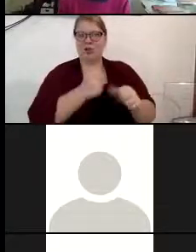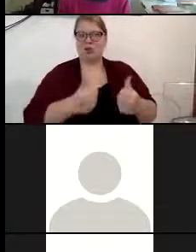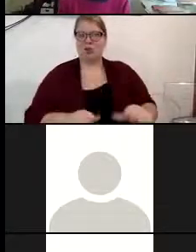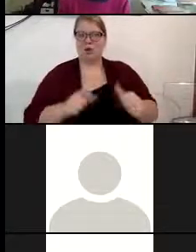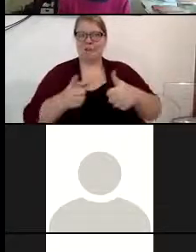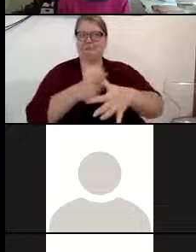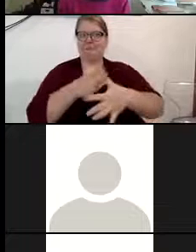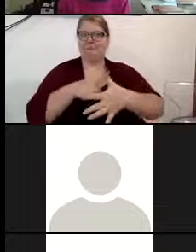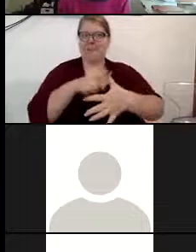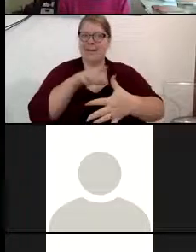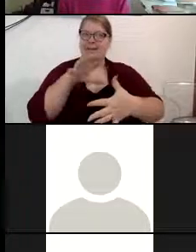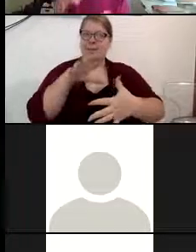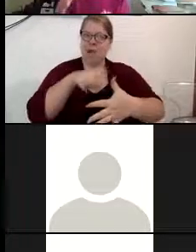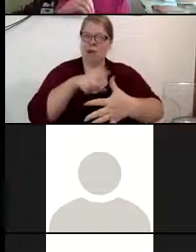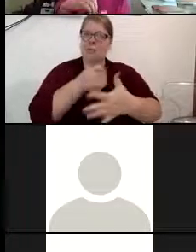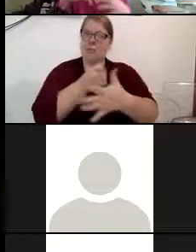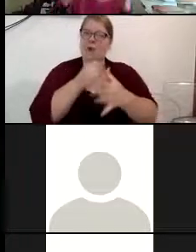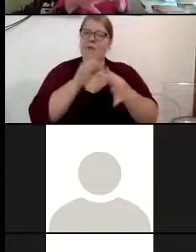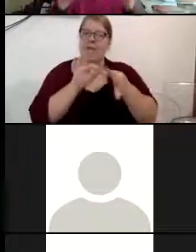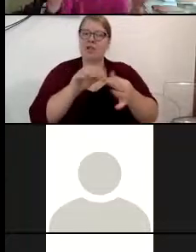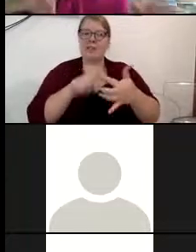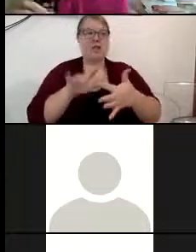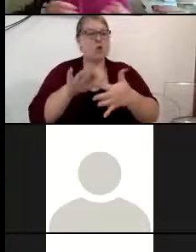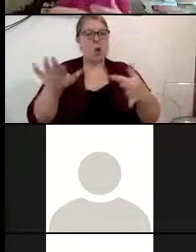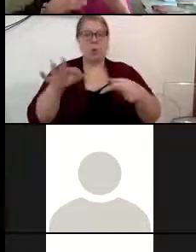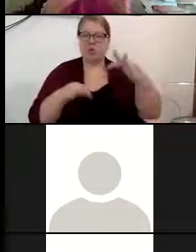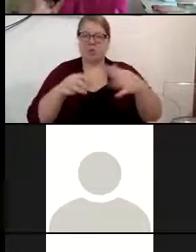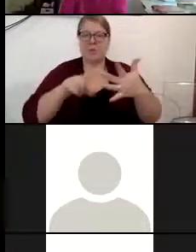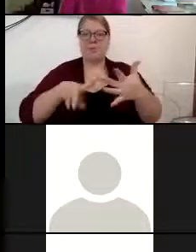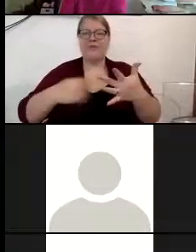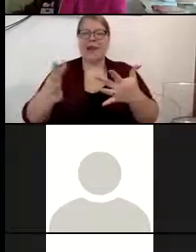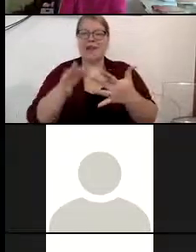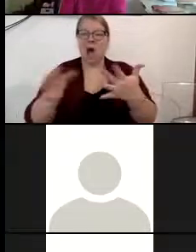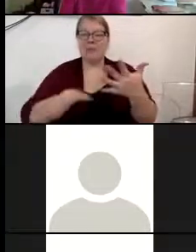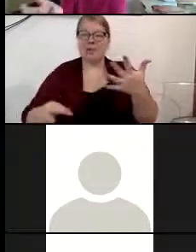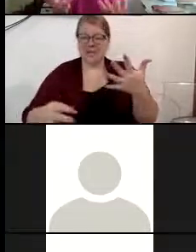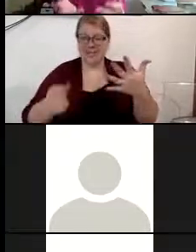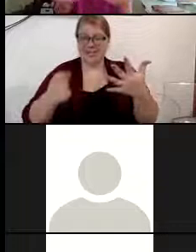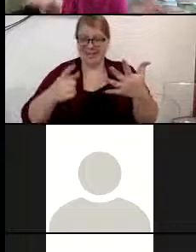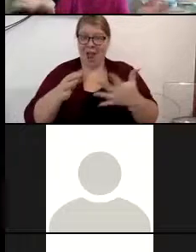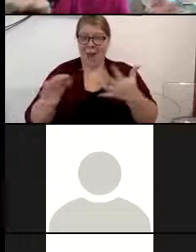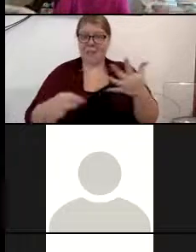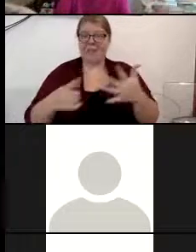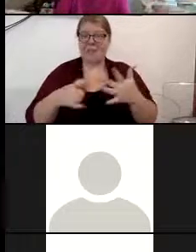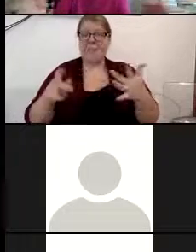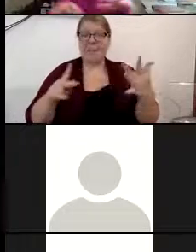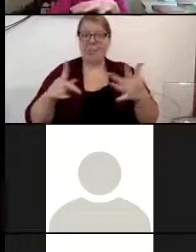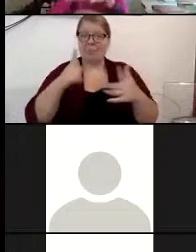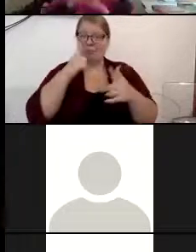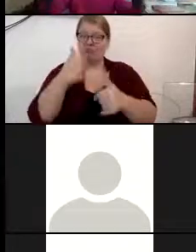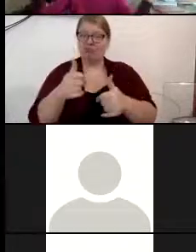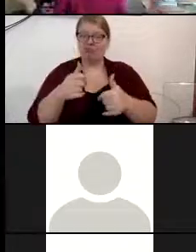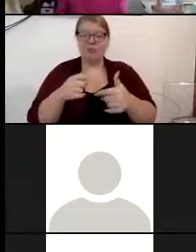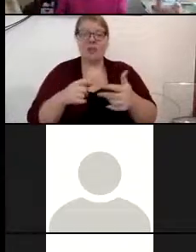that's non-judging, that gives options, that menu of options to people for them to make a choice,